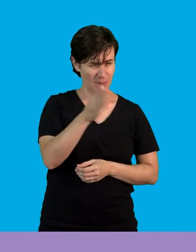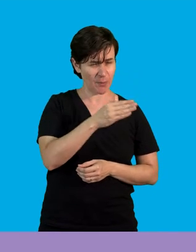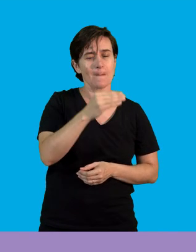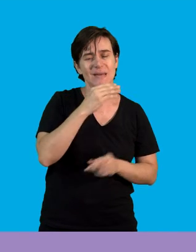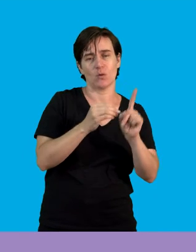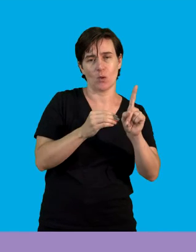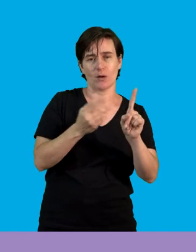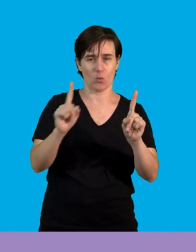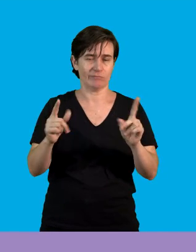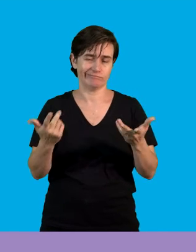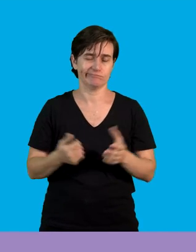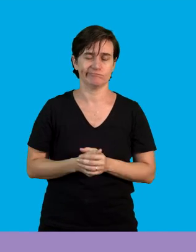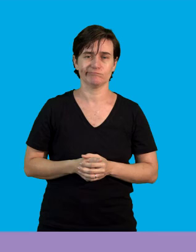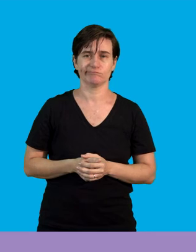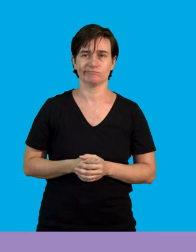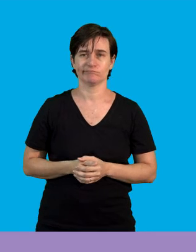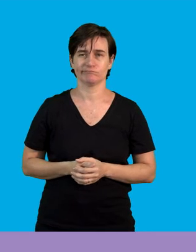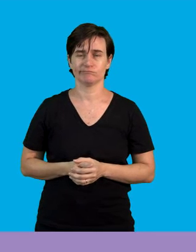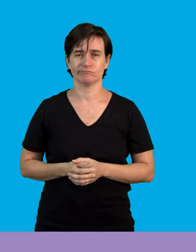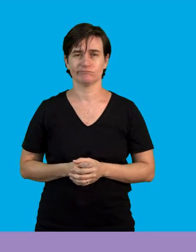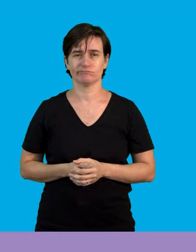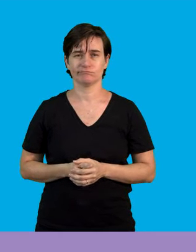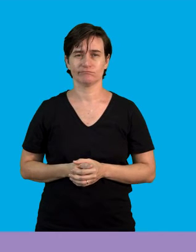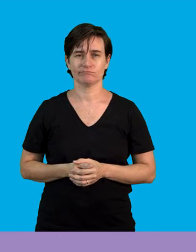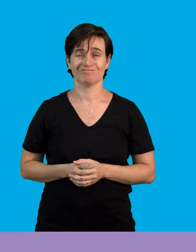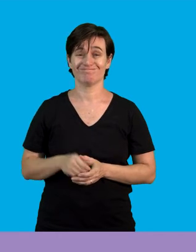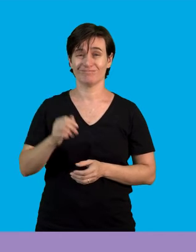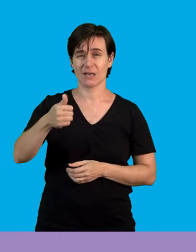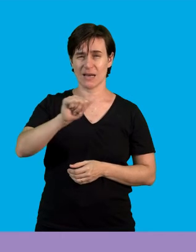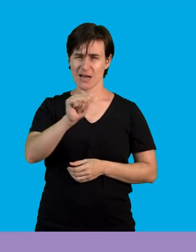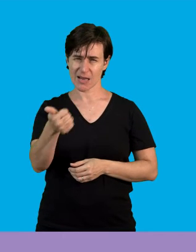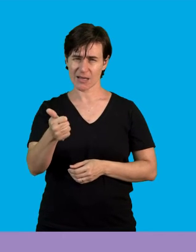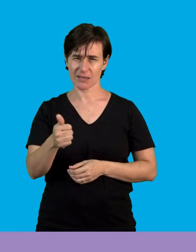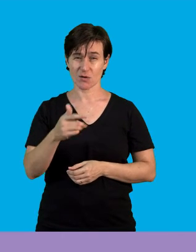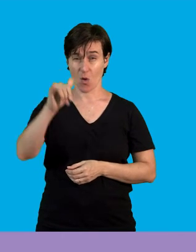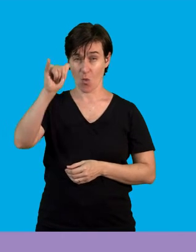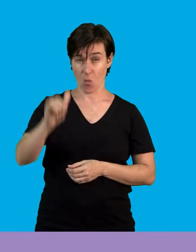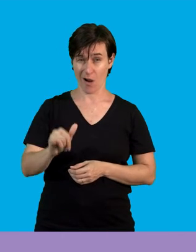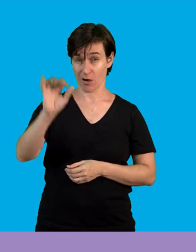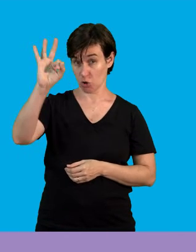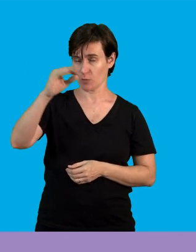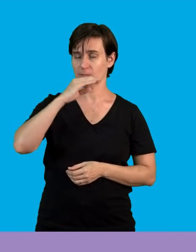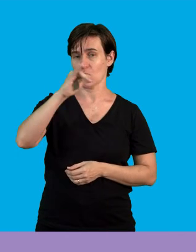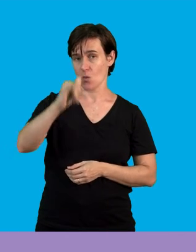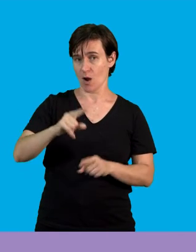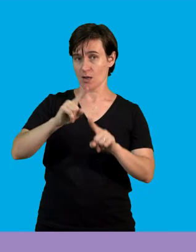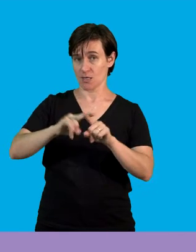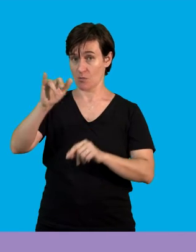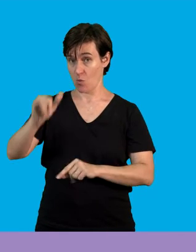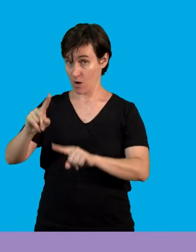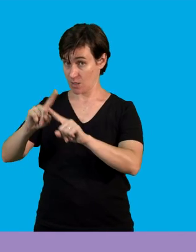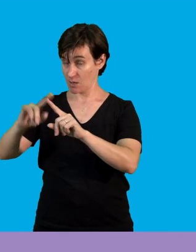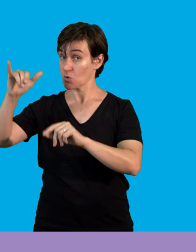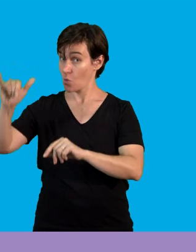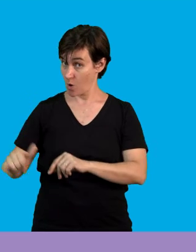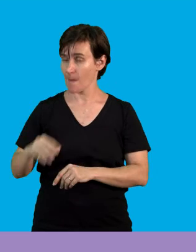1, 1 plus 1 then gives us 2. The next one is y multiplied by y, which